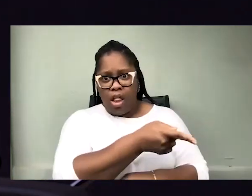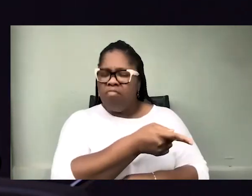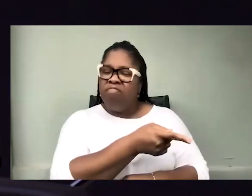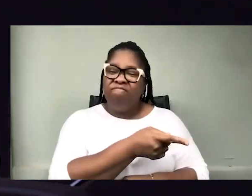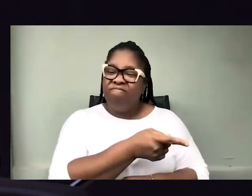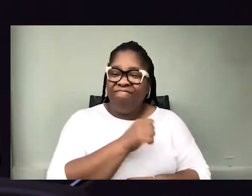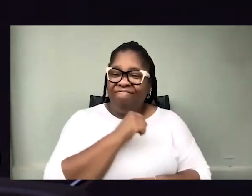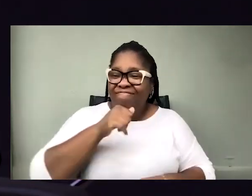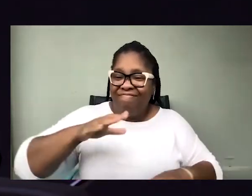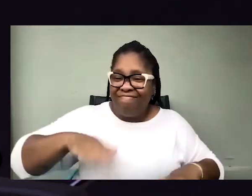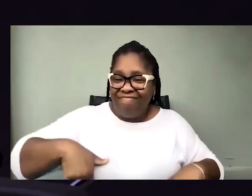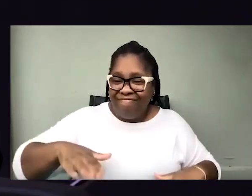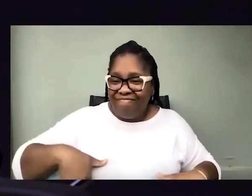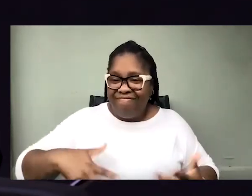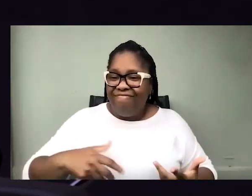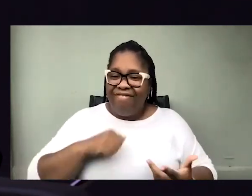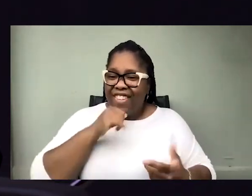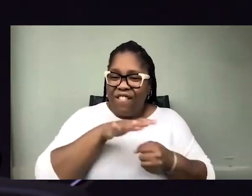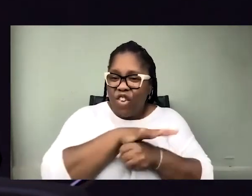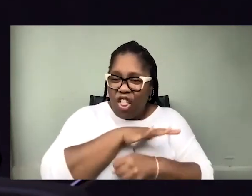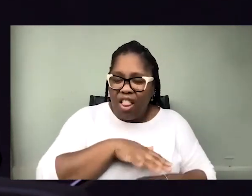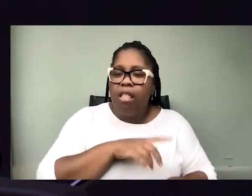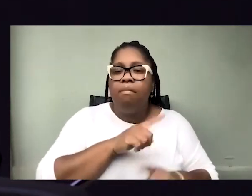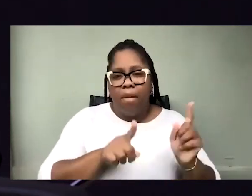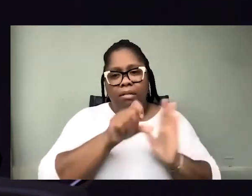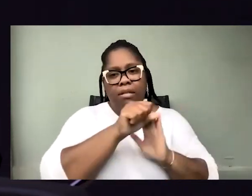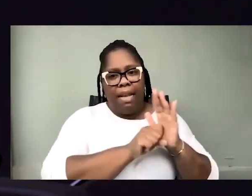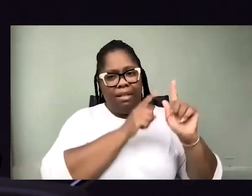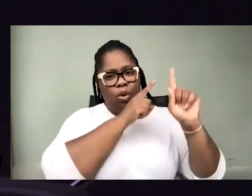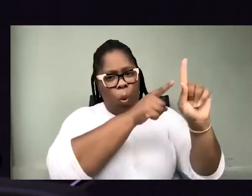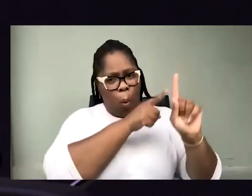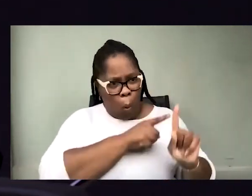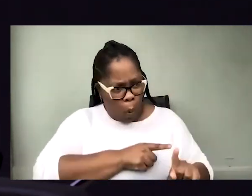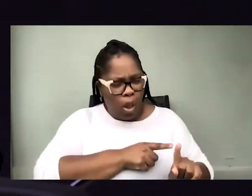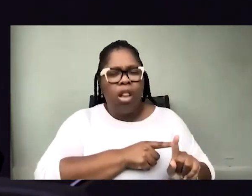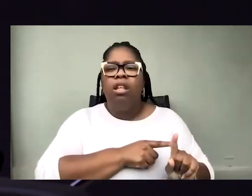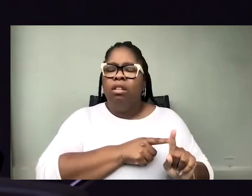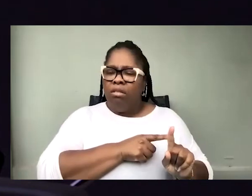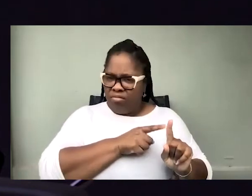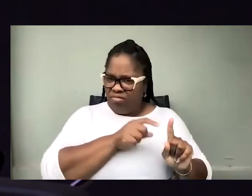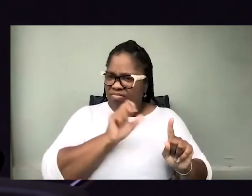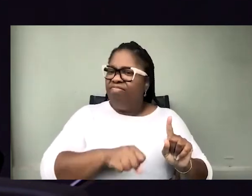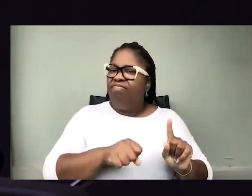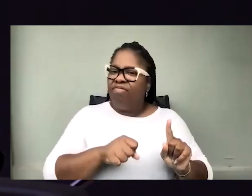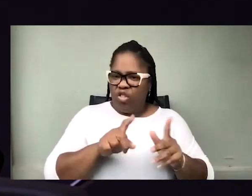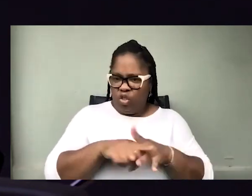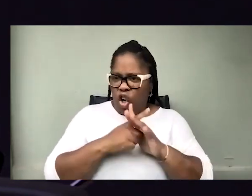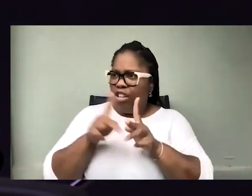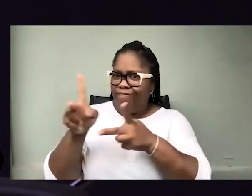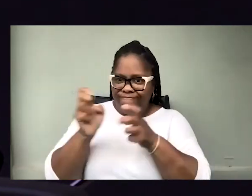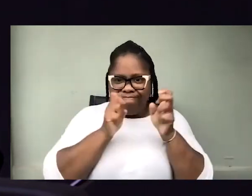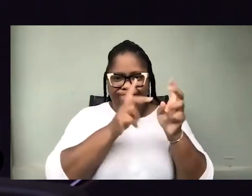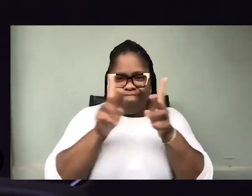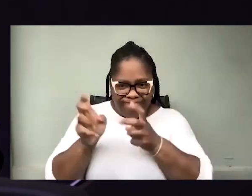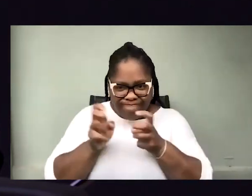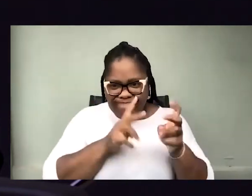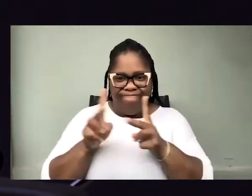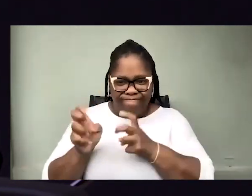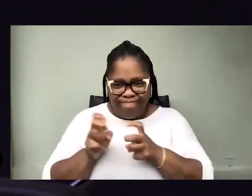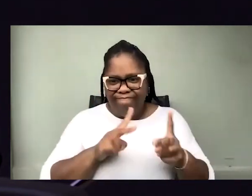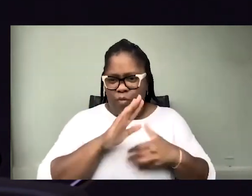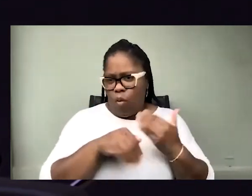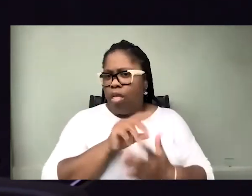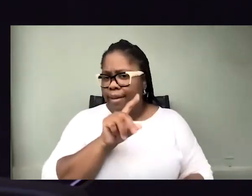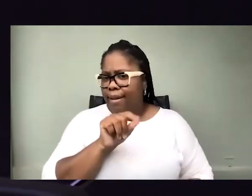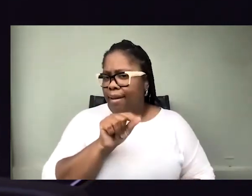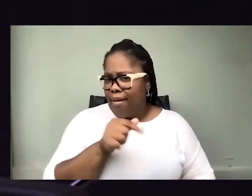to be collected, but it is a goal of the state to start tapping into some of those data elements to bring it up into that